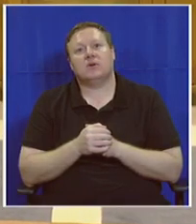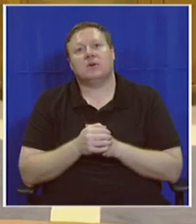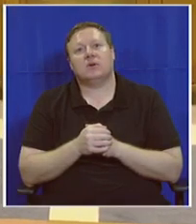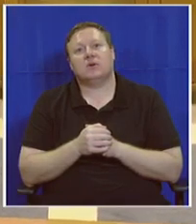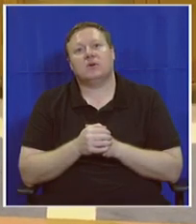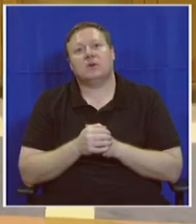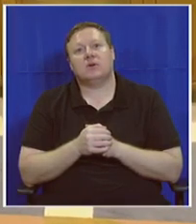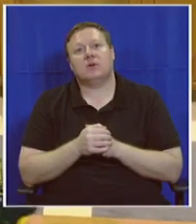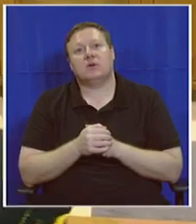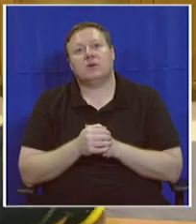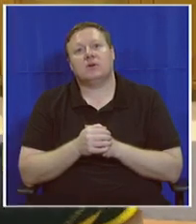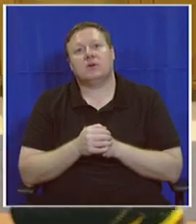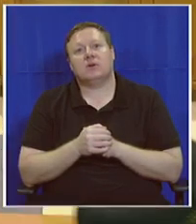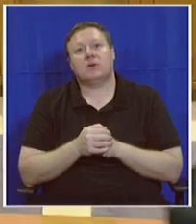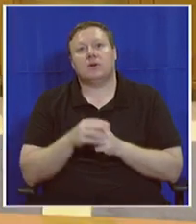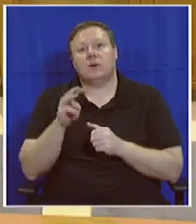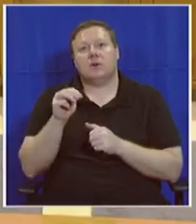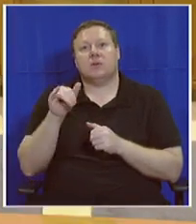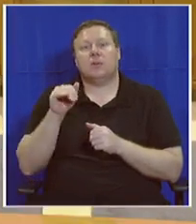Honorable Majose.